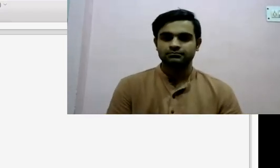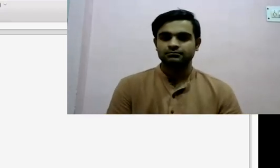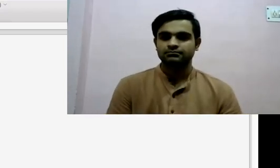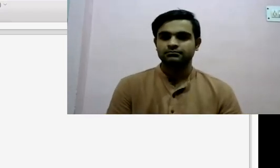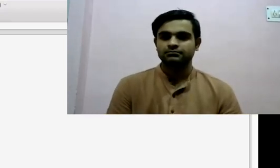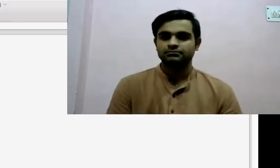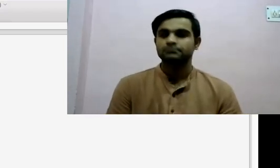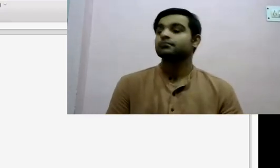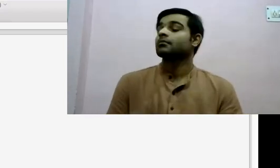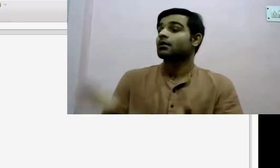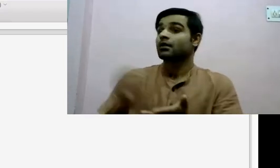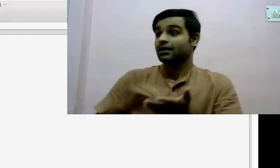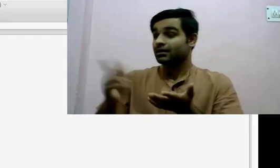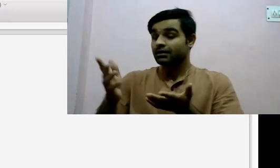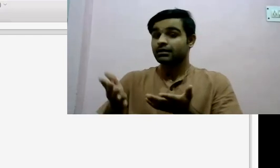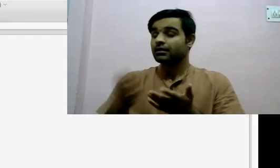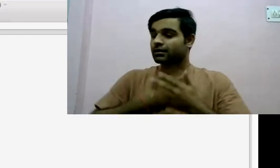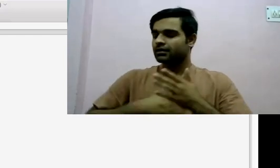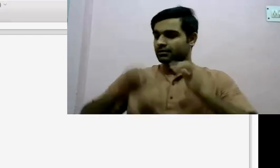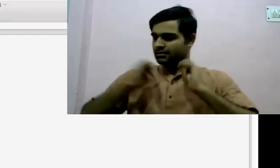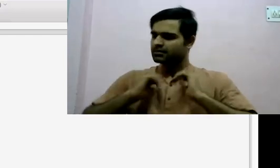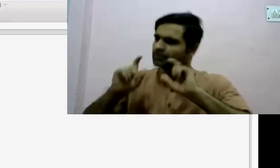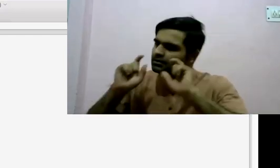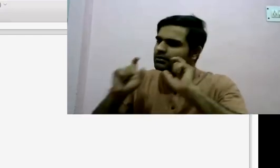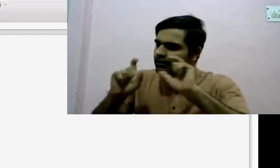Again, take care. You show C twice, right?